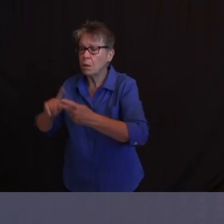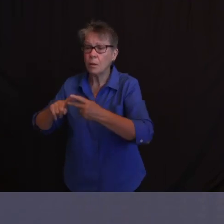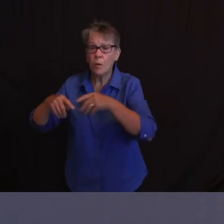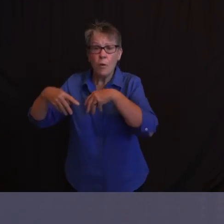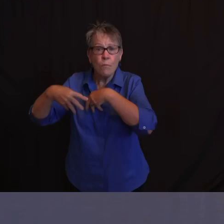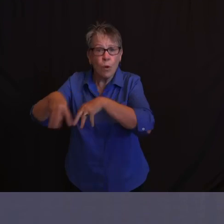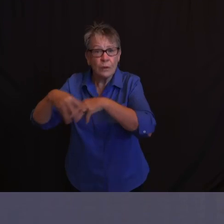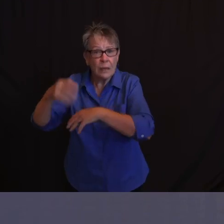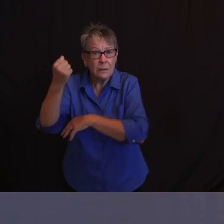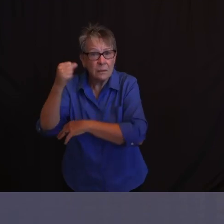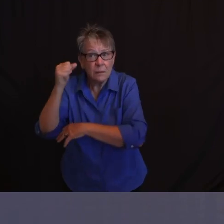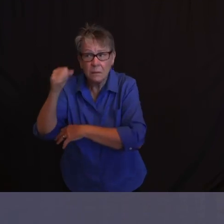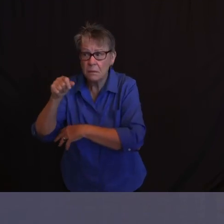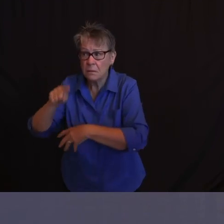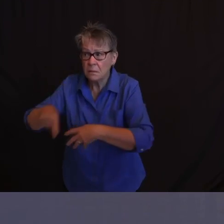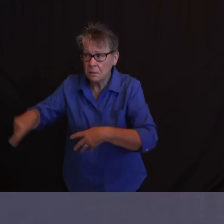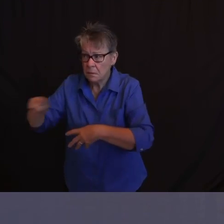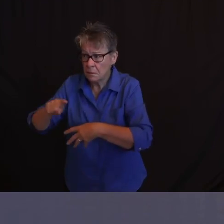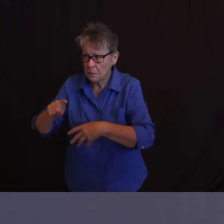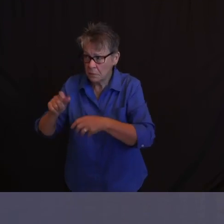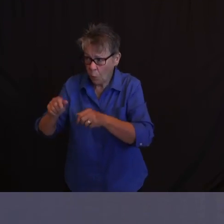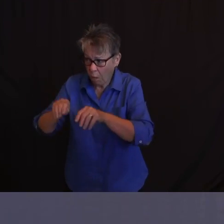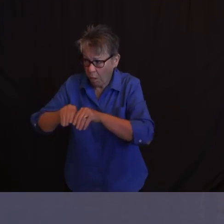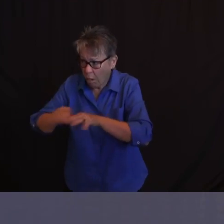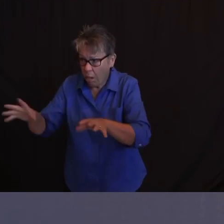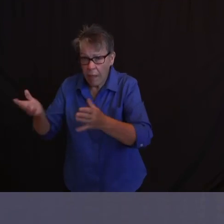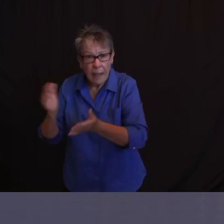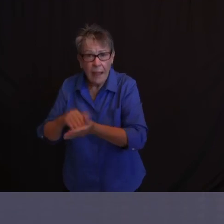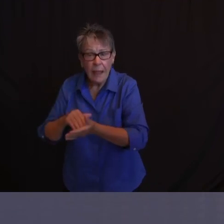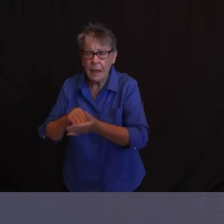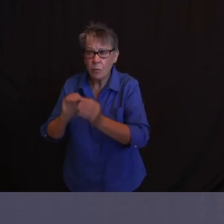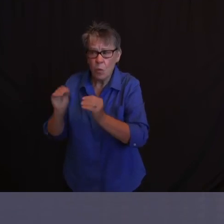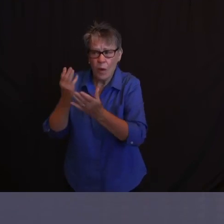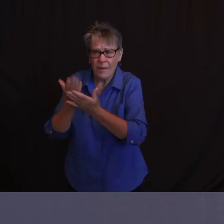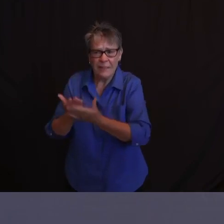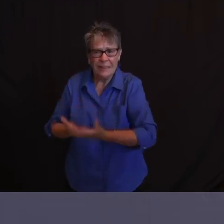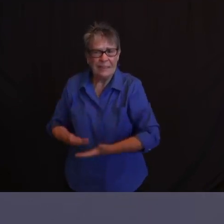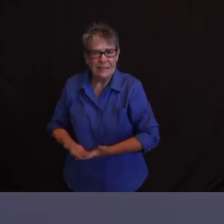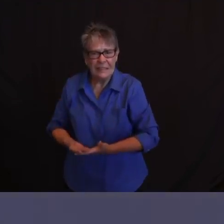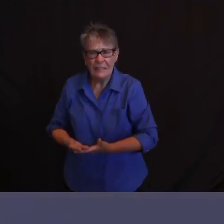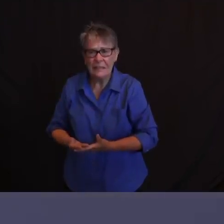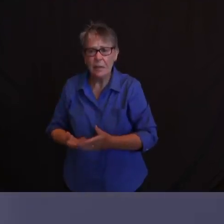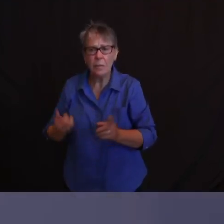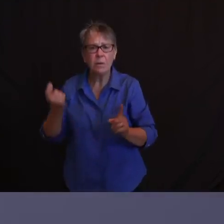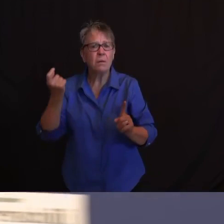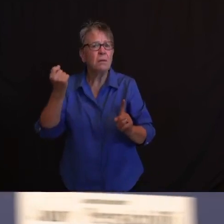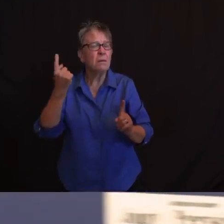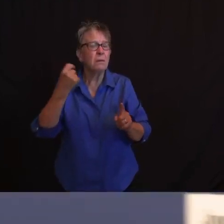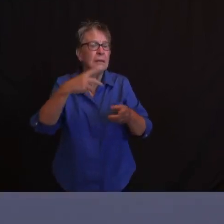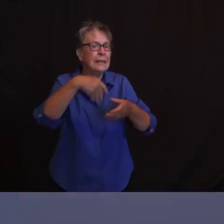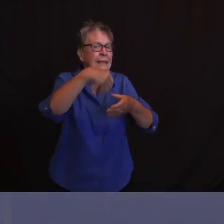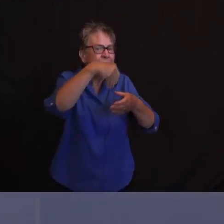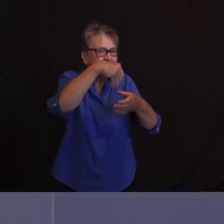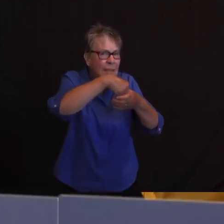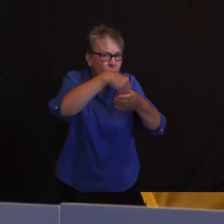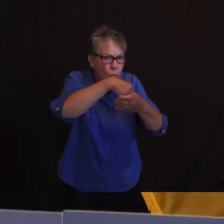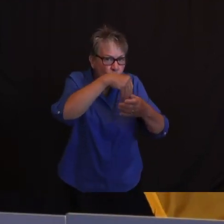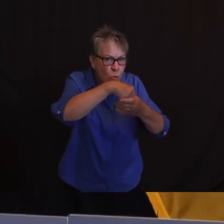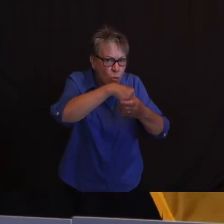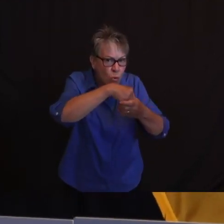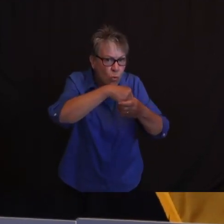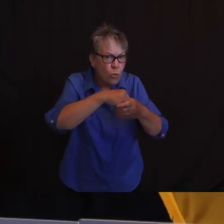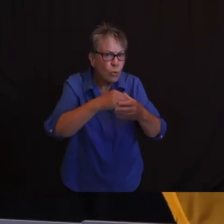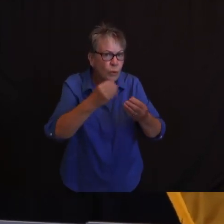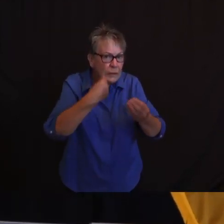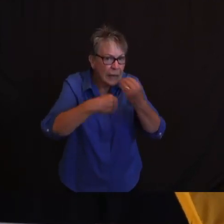in from out of state have. Is that fair, Ed, or? I think that is fair. We certainly have evidence that indoor